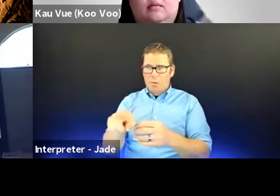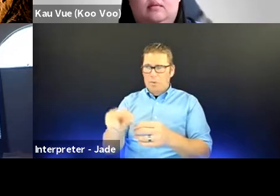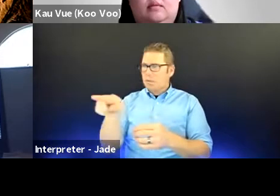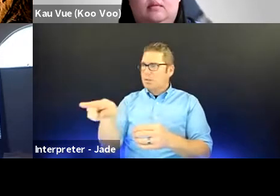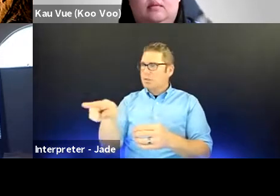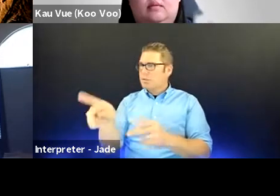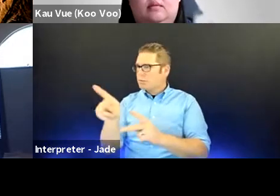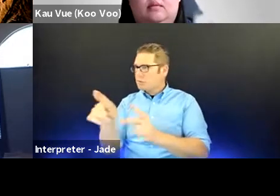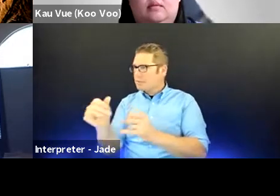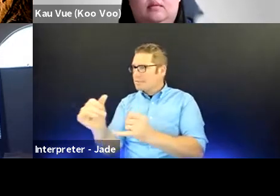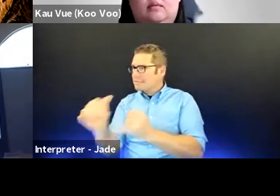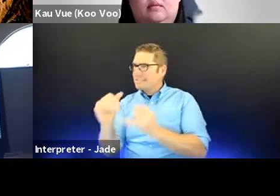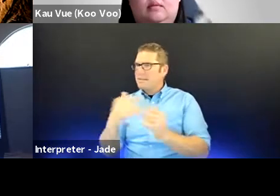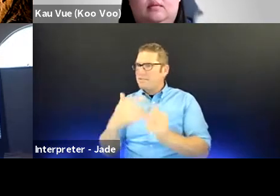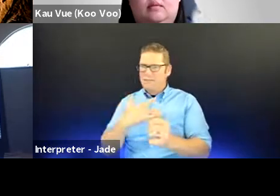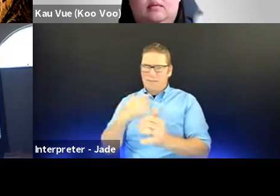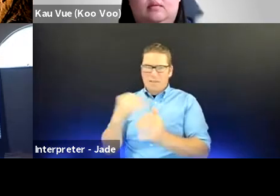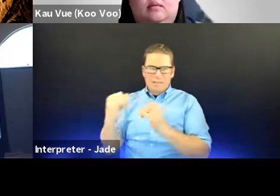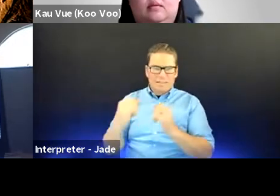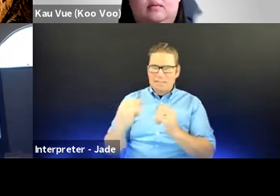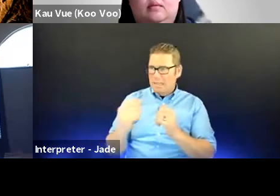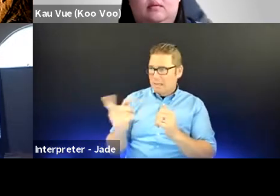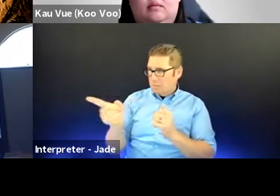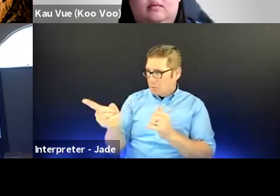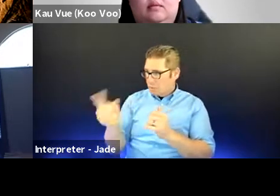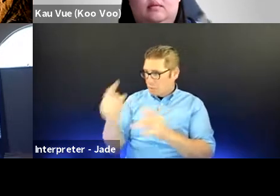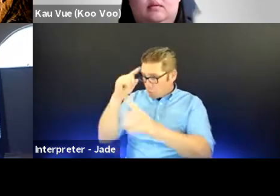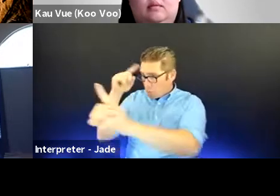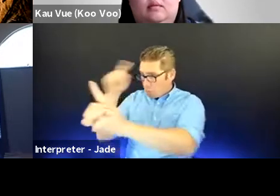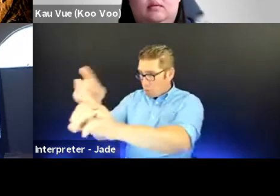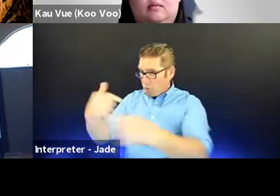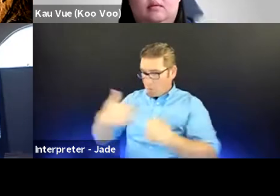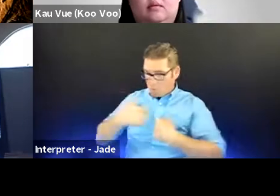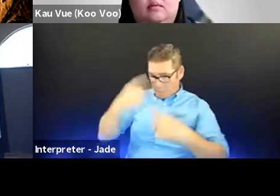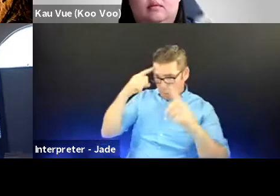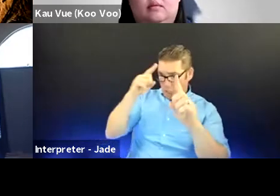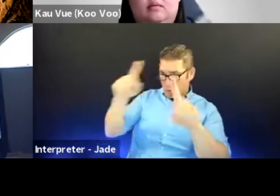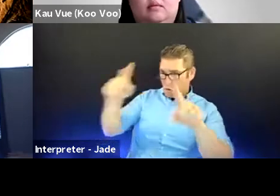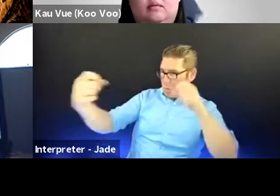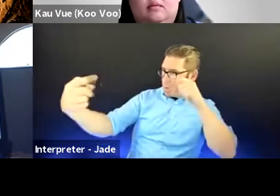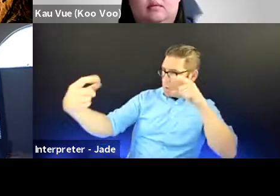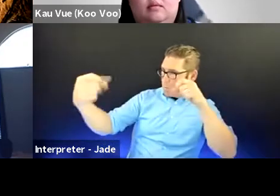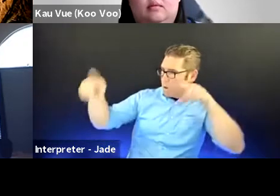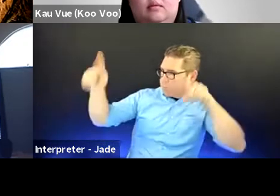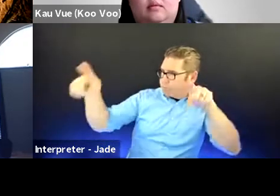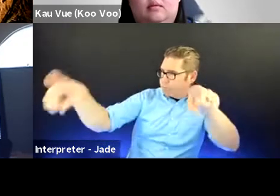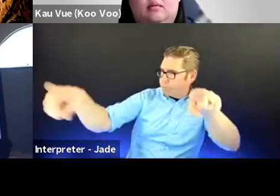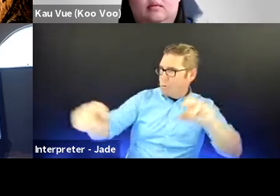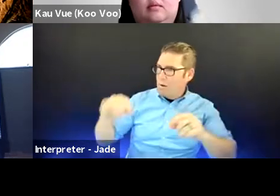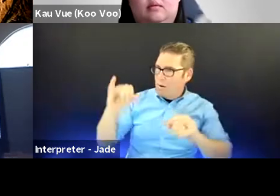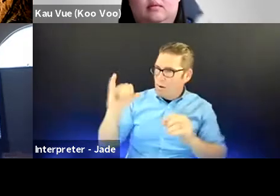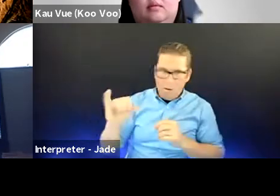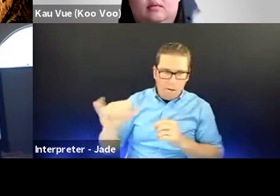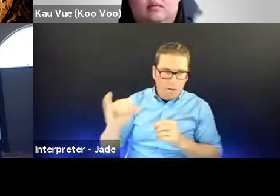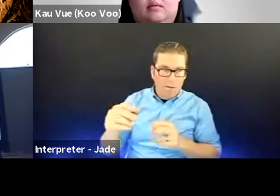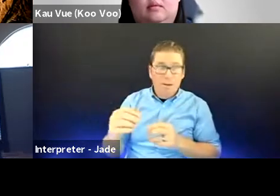and moving forward in a common way. You know, one of the people who really came to me to talk about the need